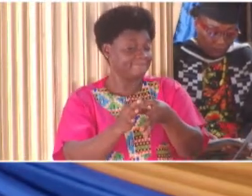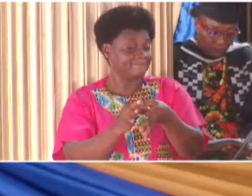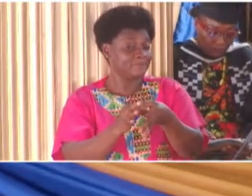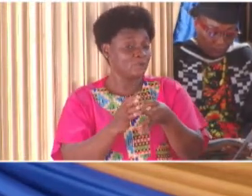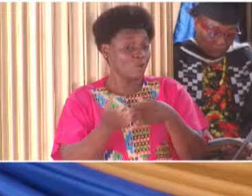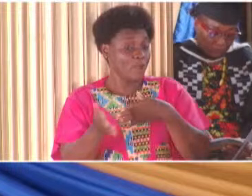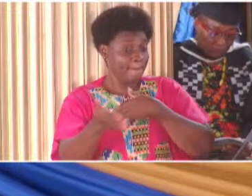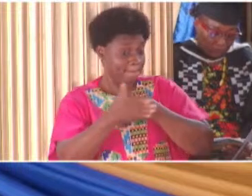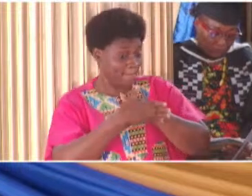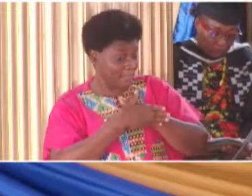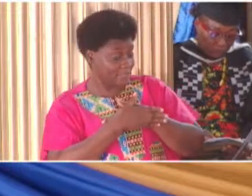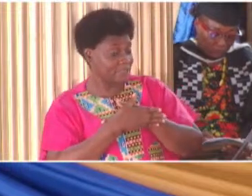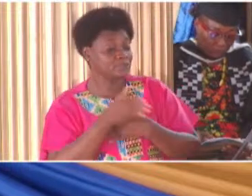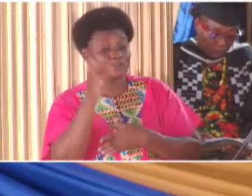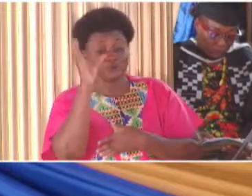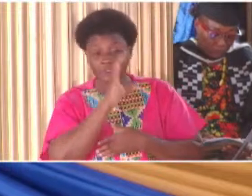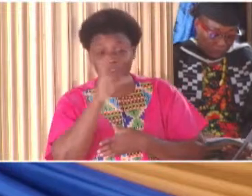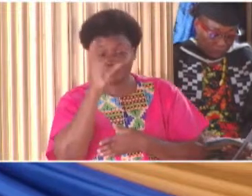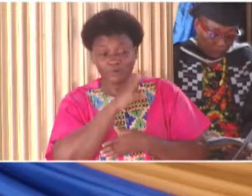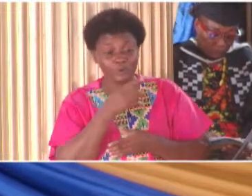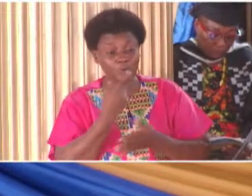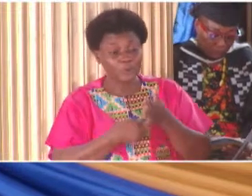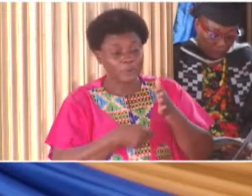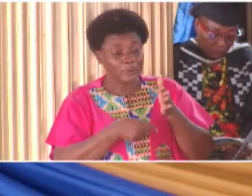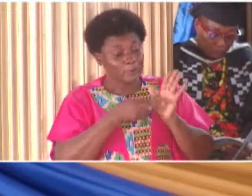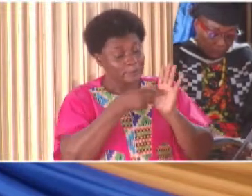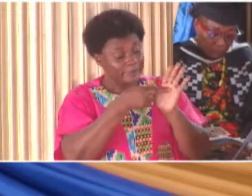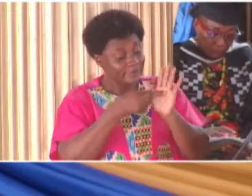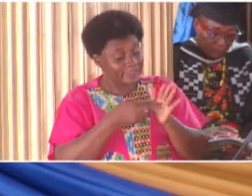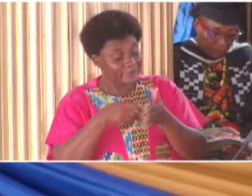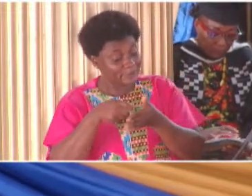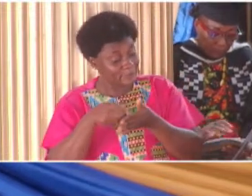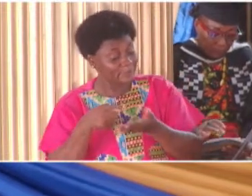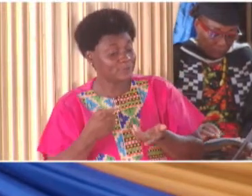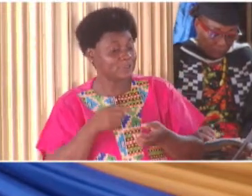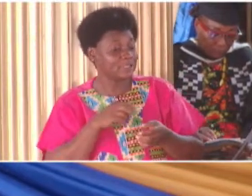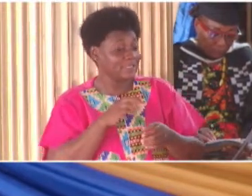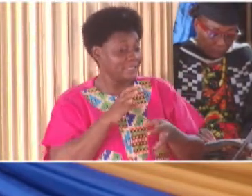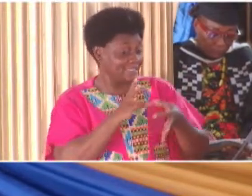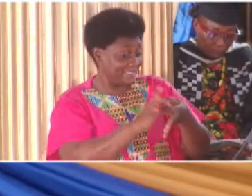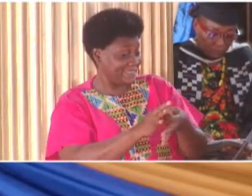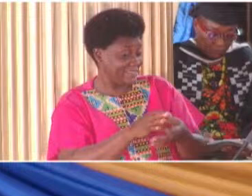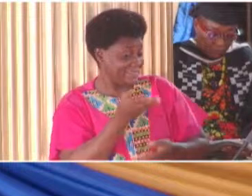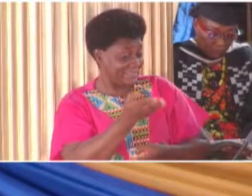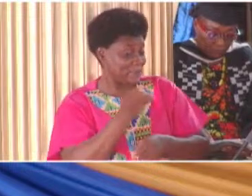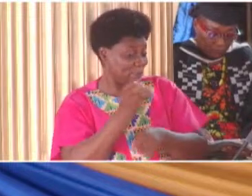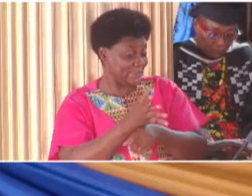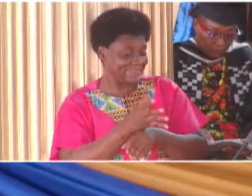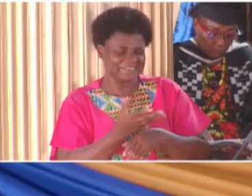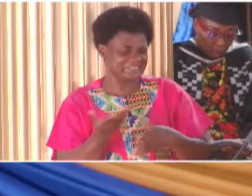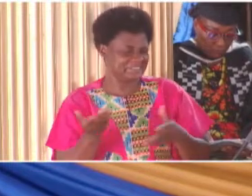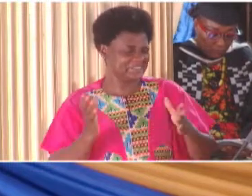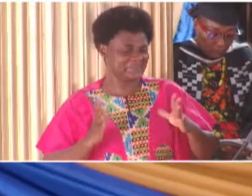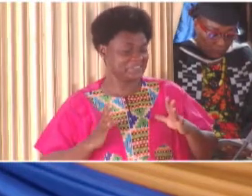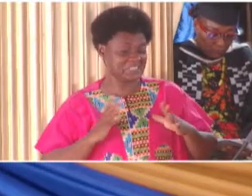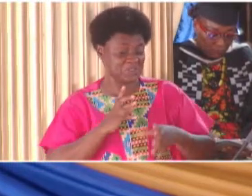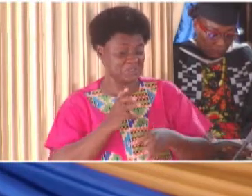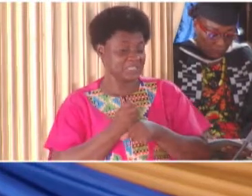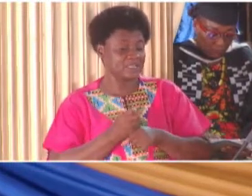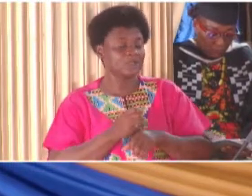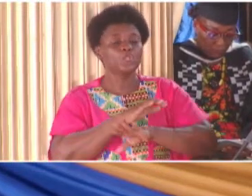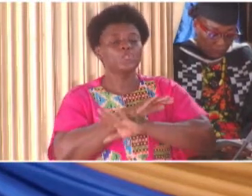you come and you are looking for references, so if the linkage is there, you get it. Don't